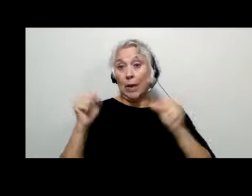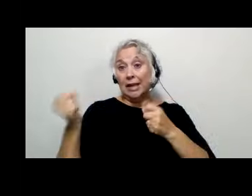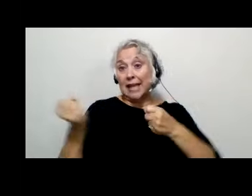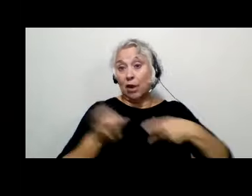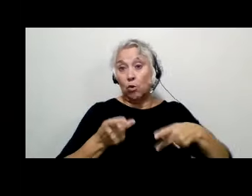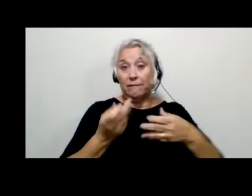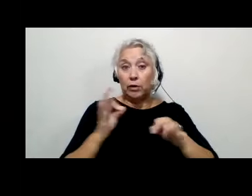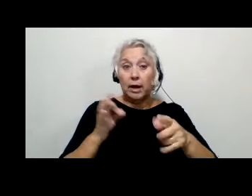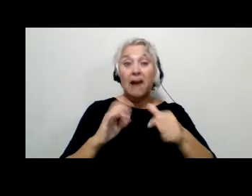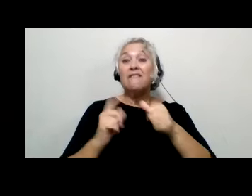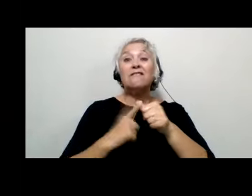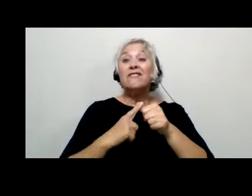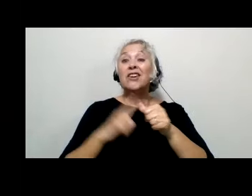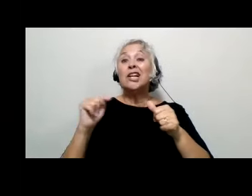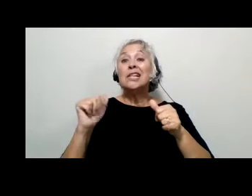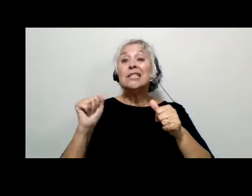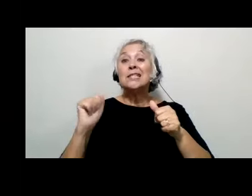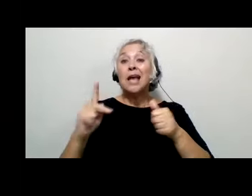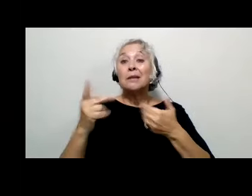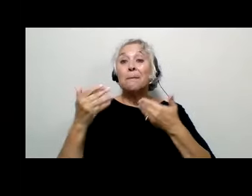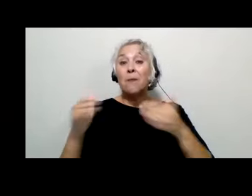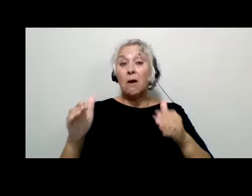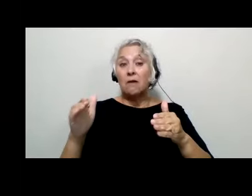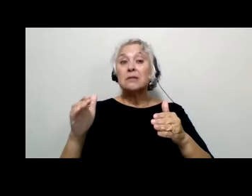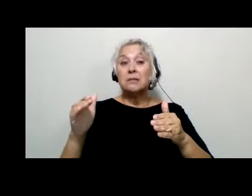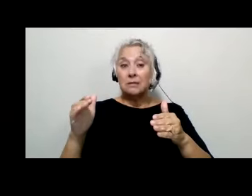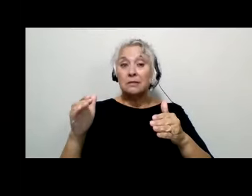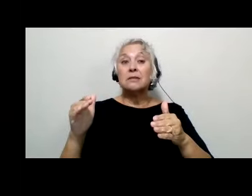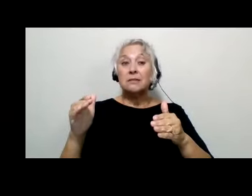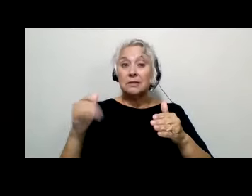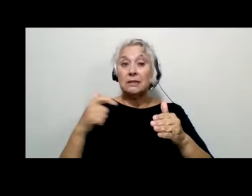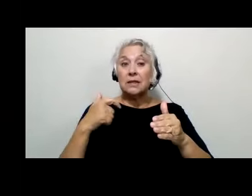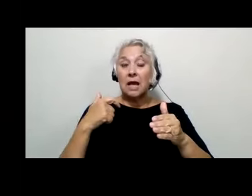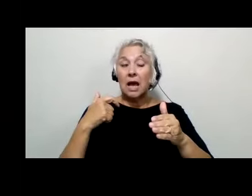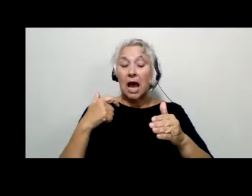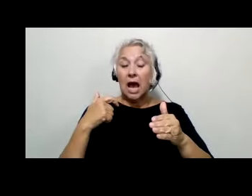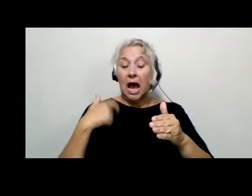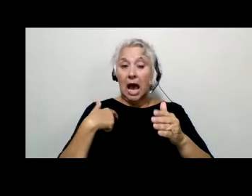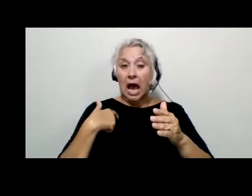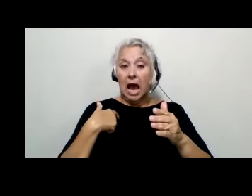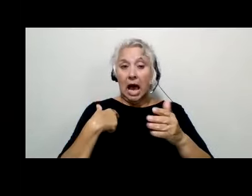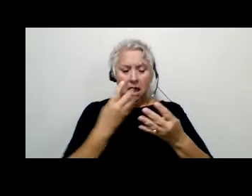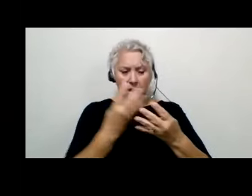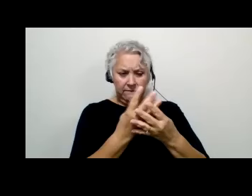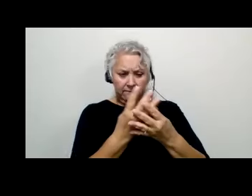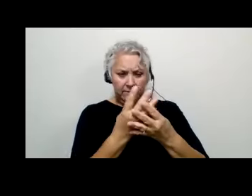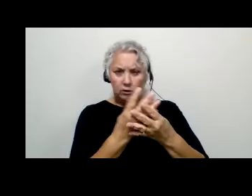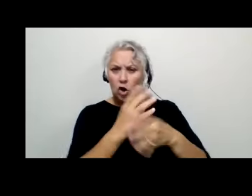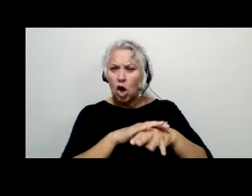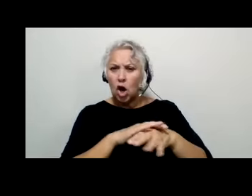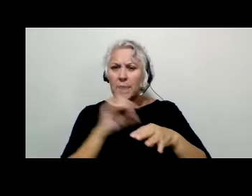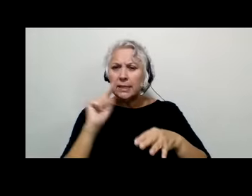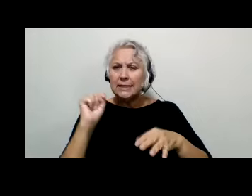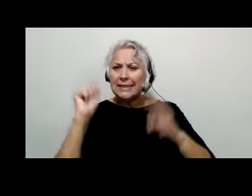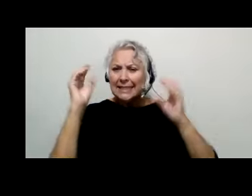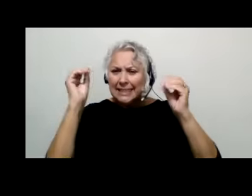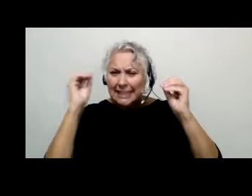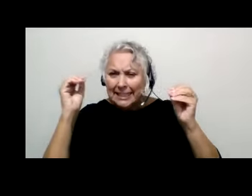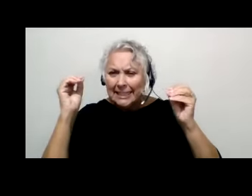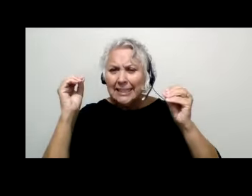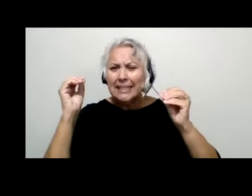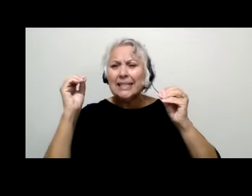my first task box by going, filtering my search on pay teachers